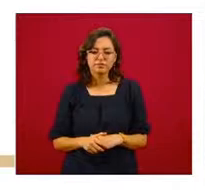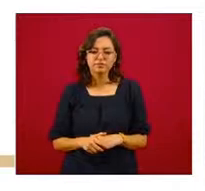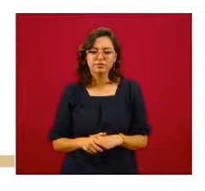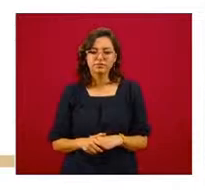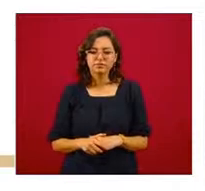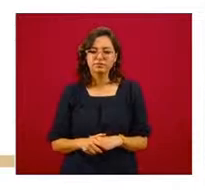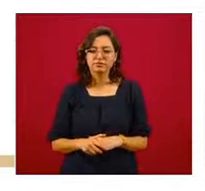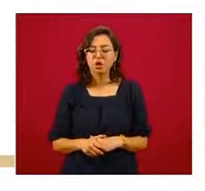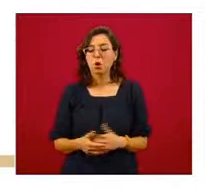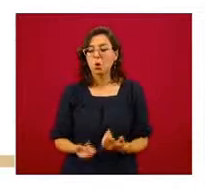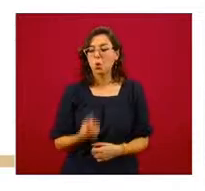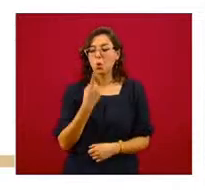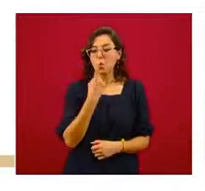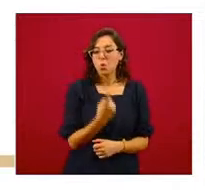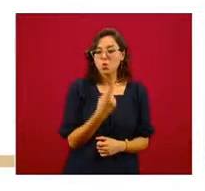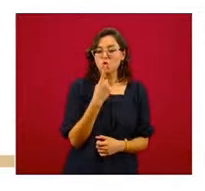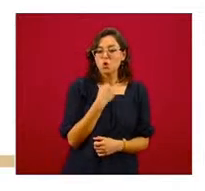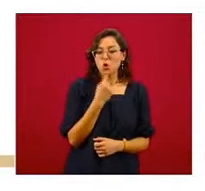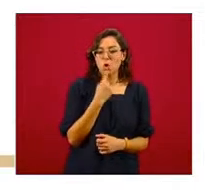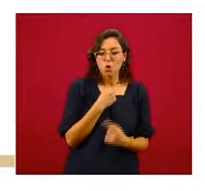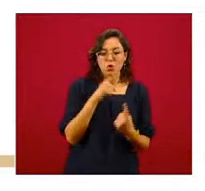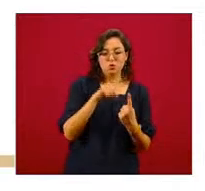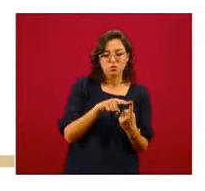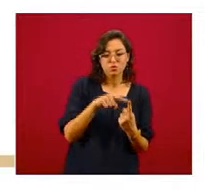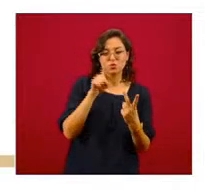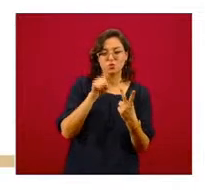Zacatecas has